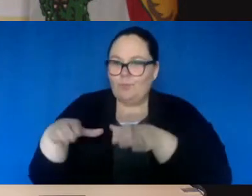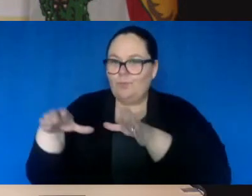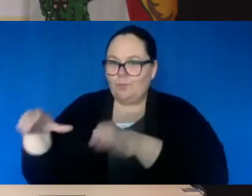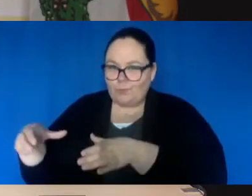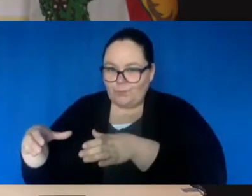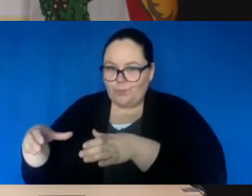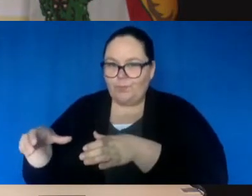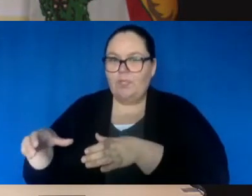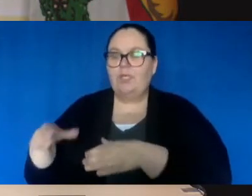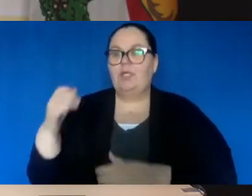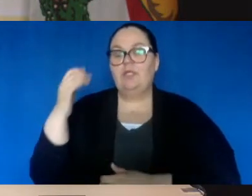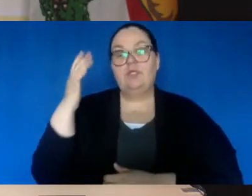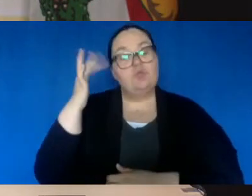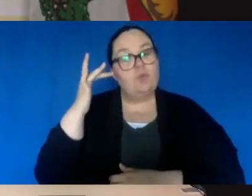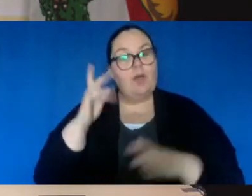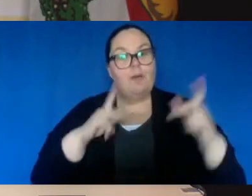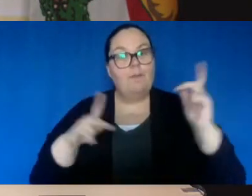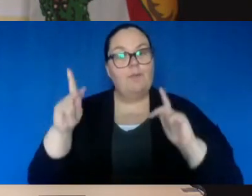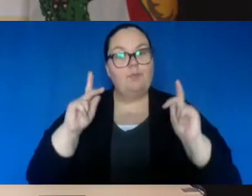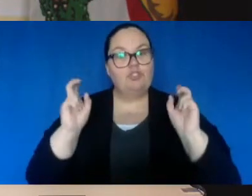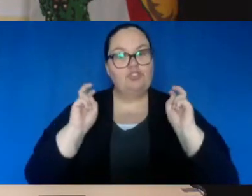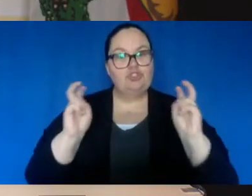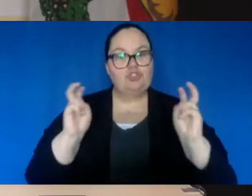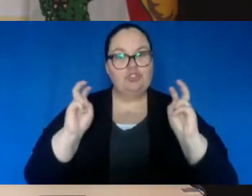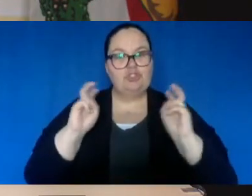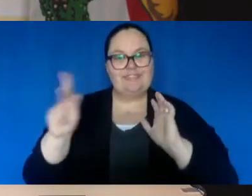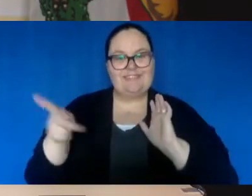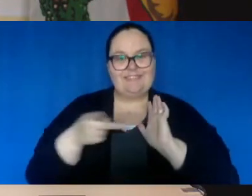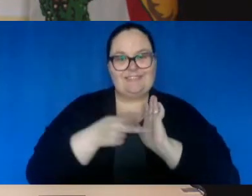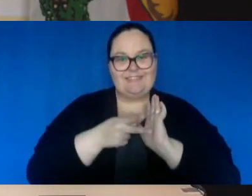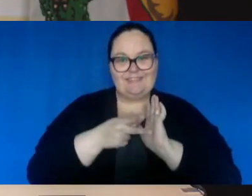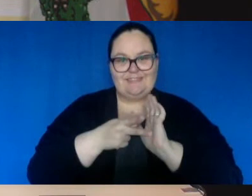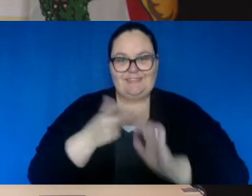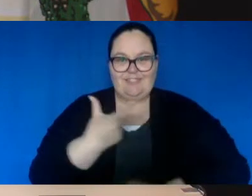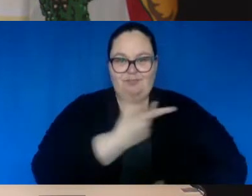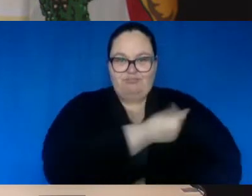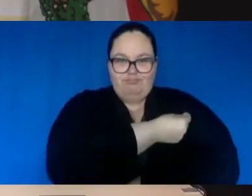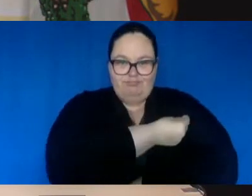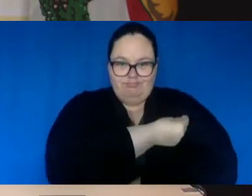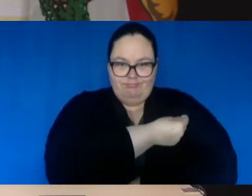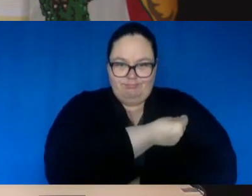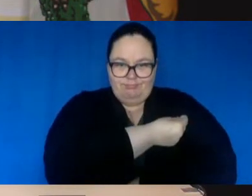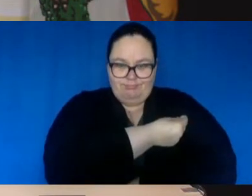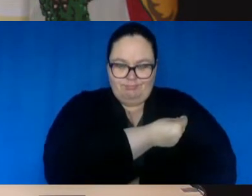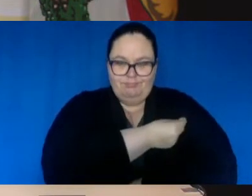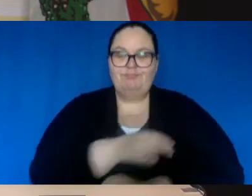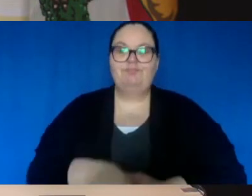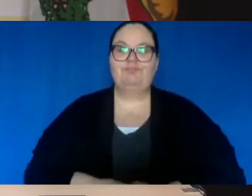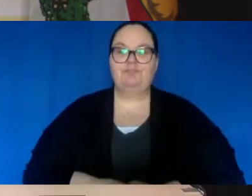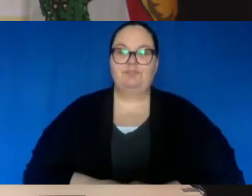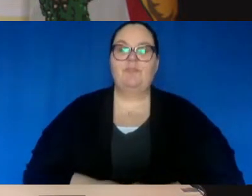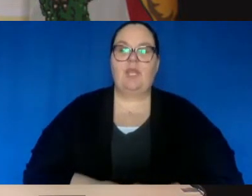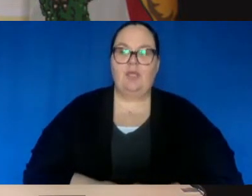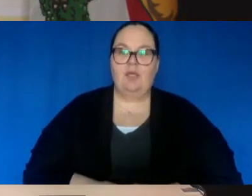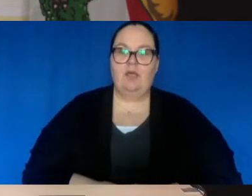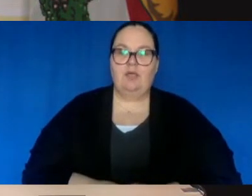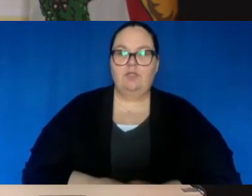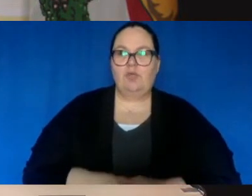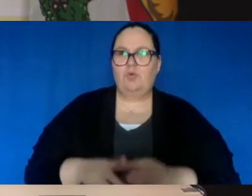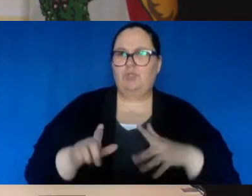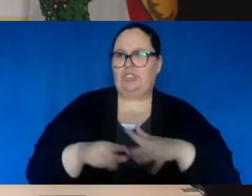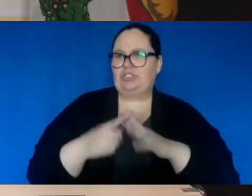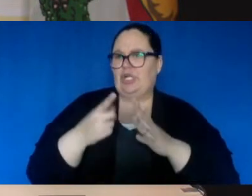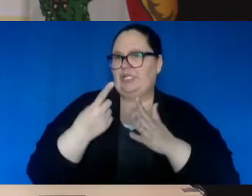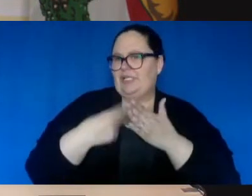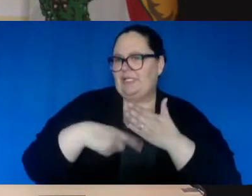people haven't necessarily received their second dose appointments yet. And they will be coming out to folks within the next week or so,